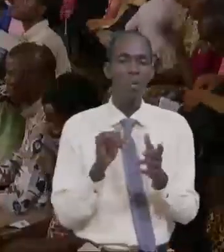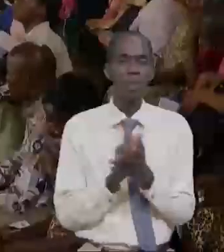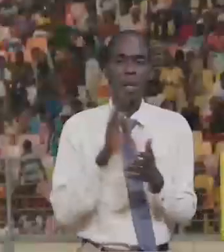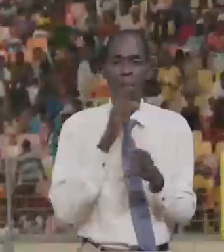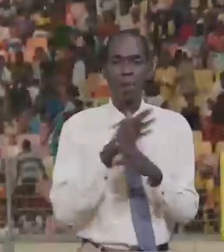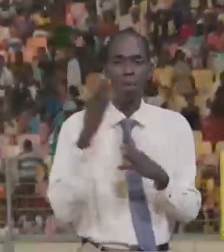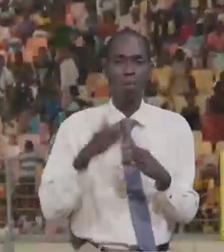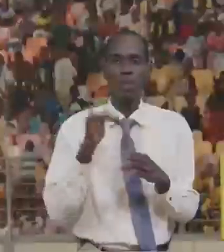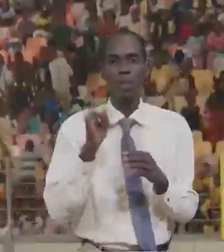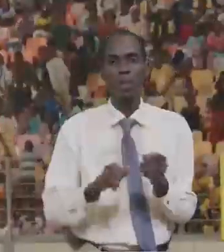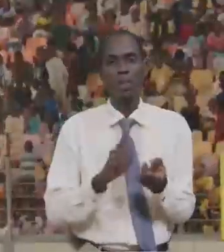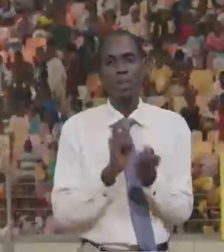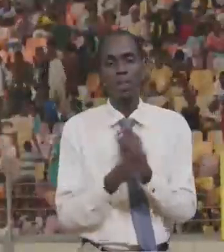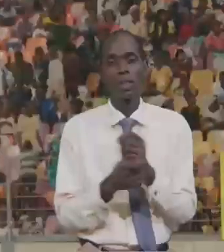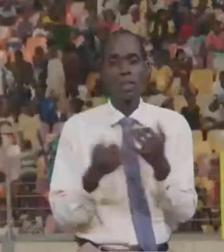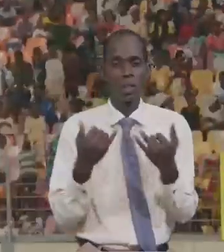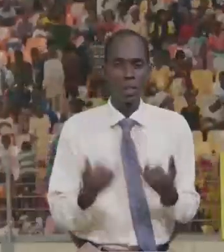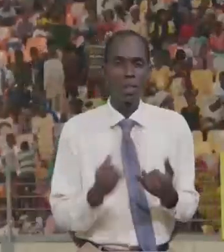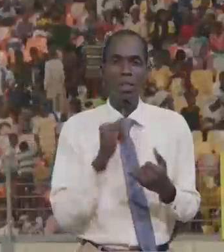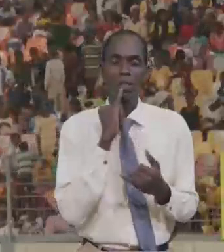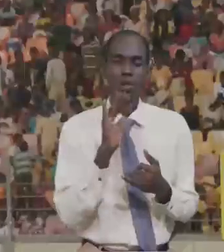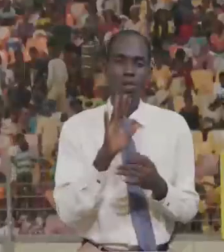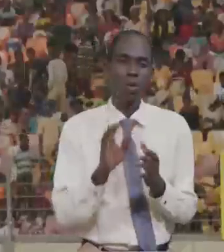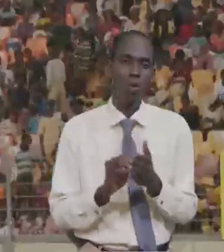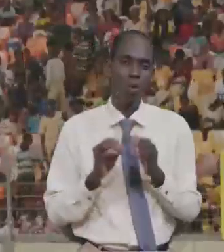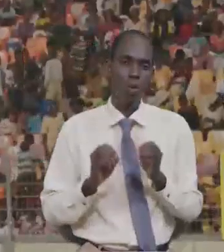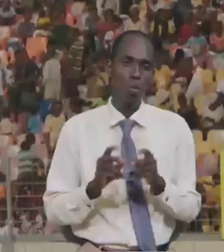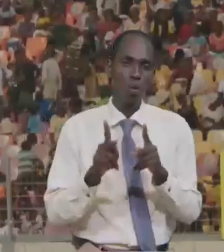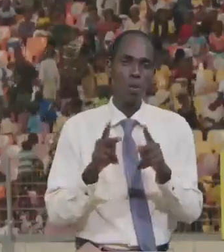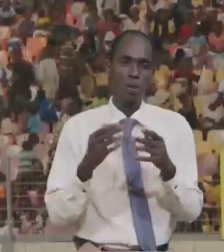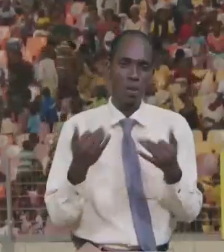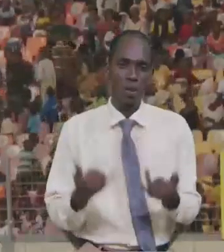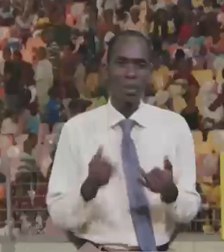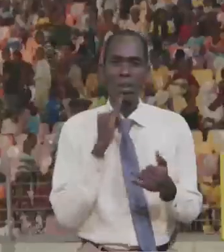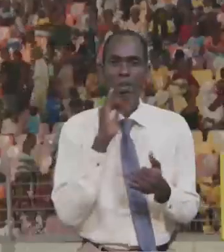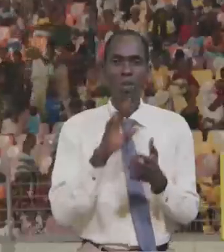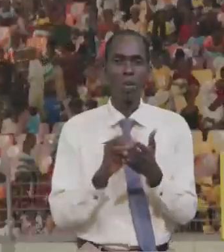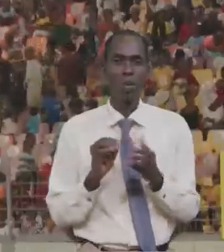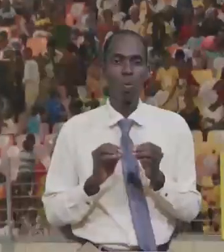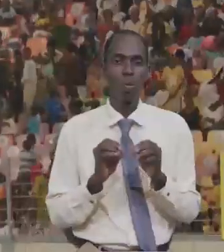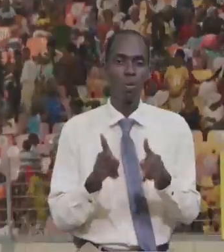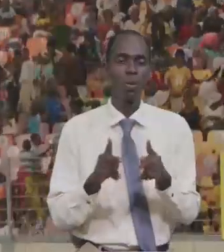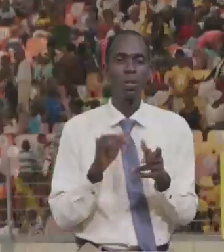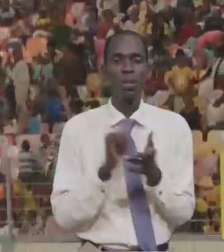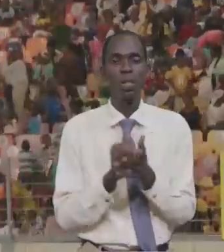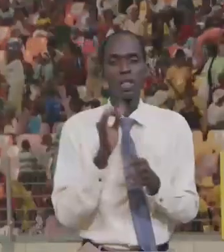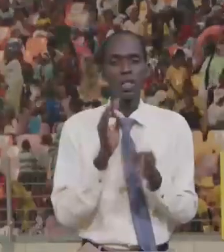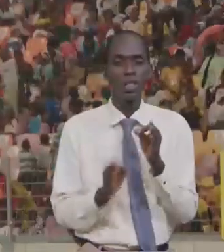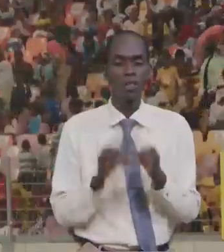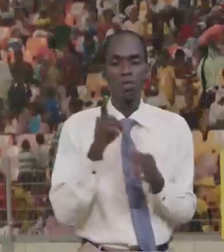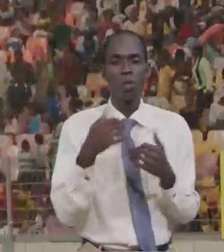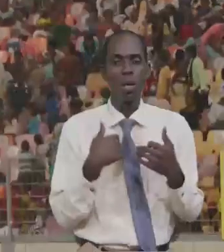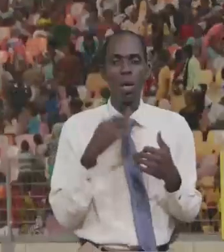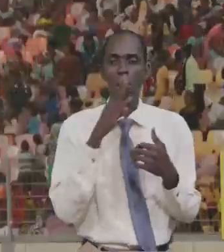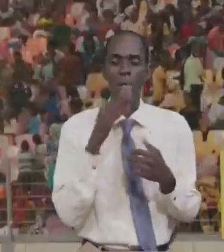have been in that dark region, that dark dungeon, you are coming out, you are coming out, and light will